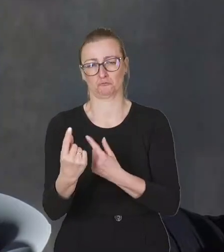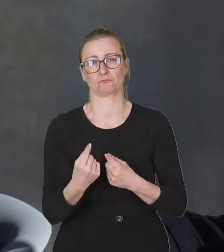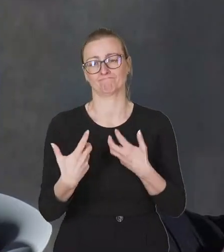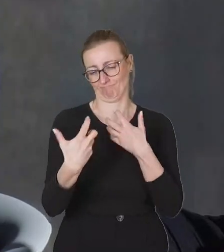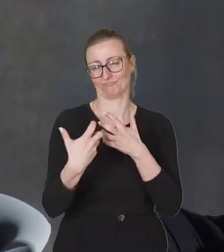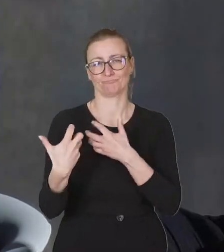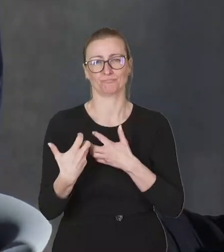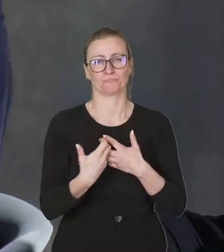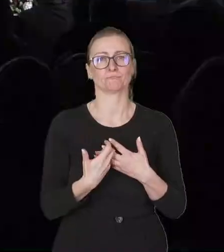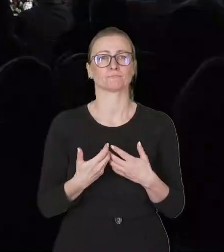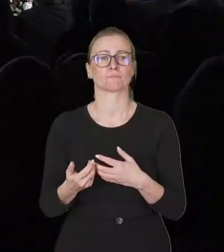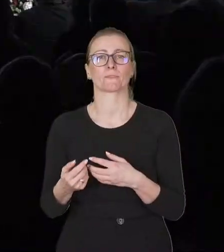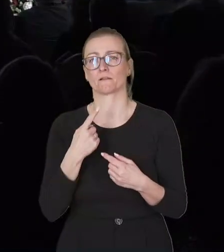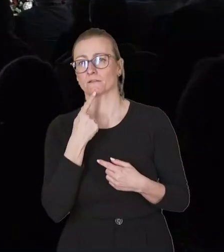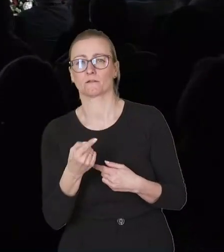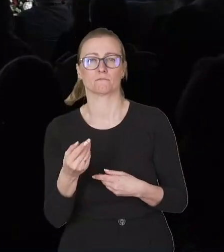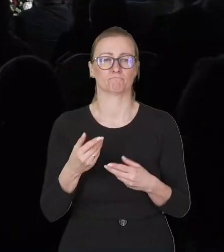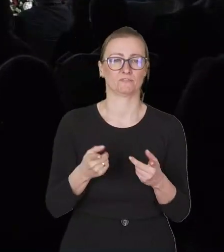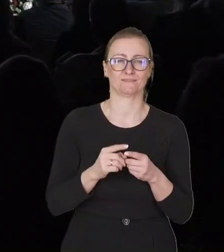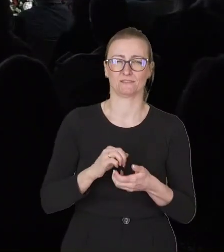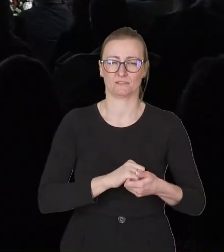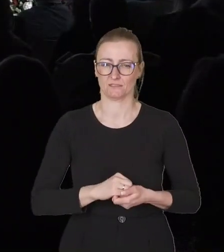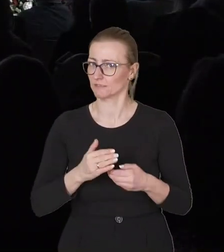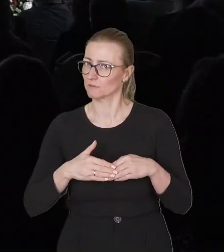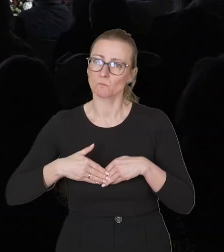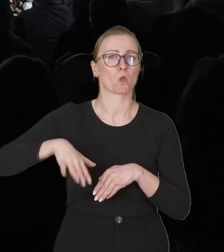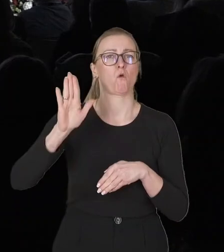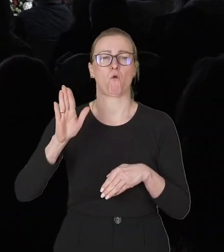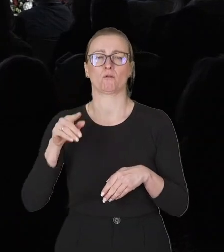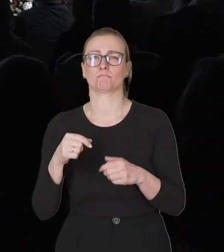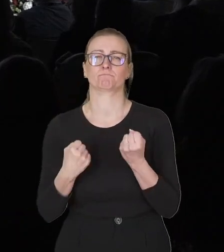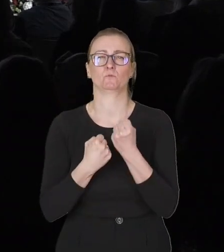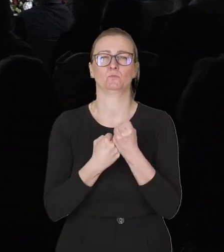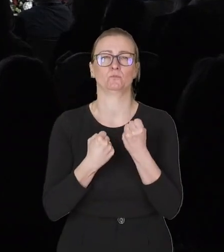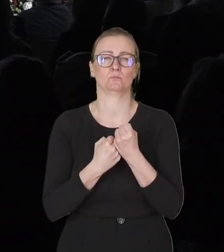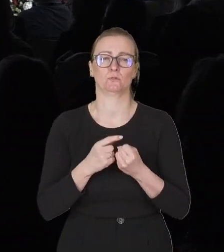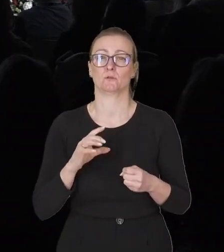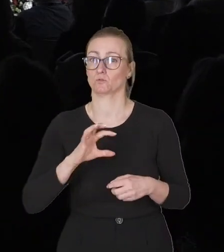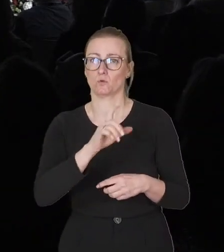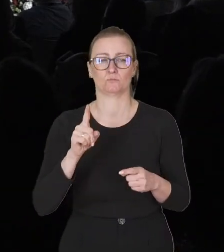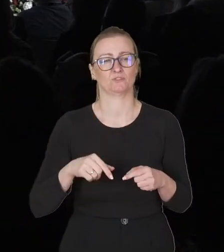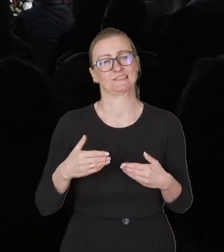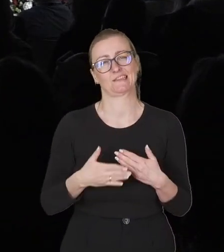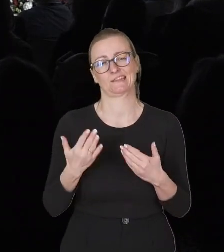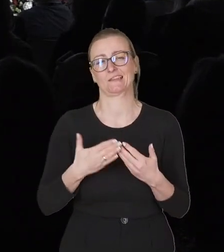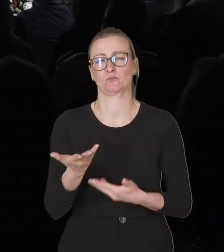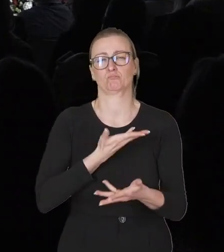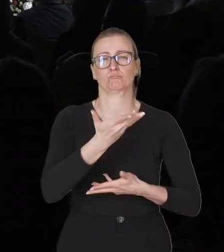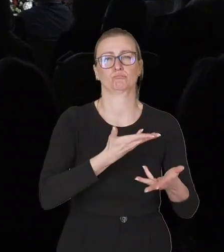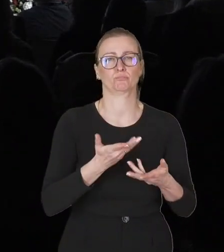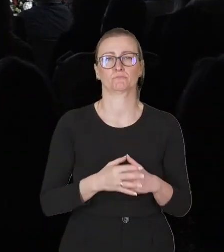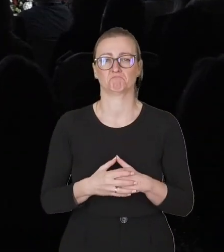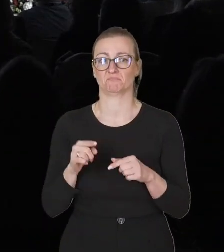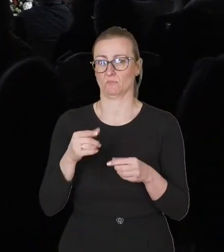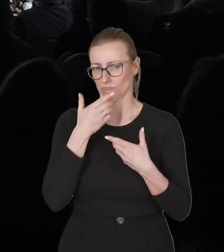from regions in this matter. Thank you so much. That's very, very interesting input. And just move next to Mr.